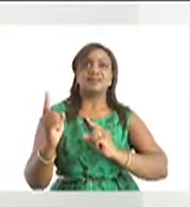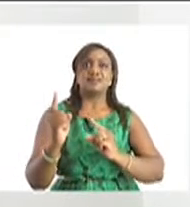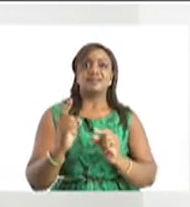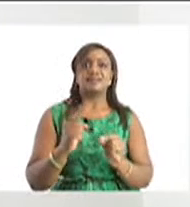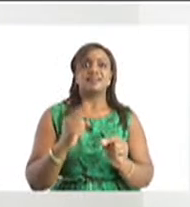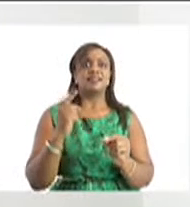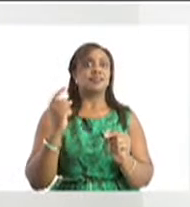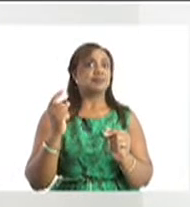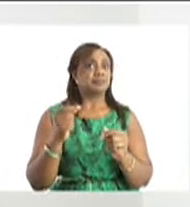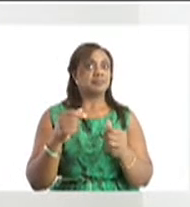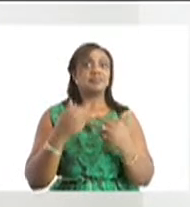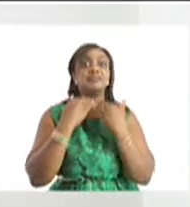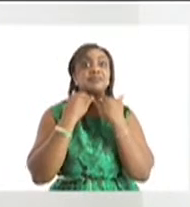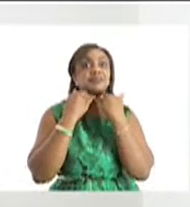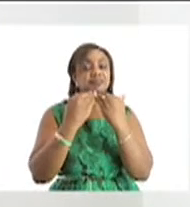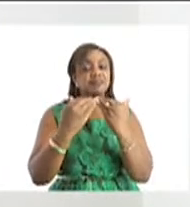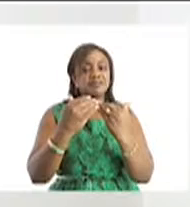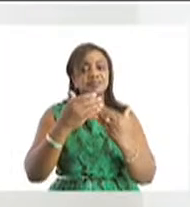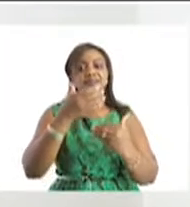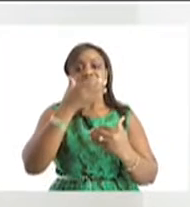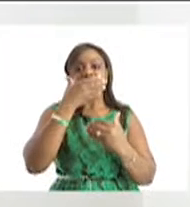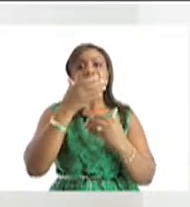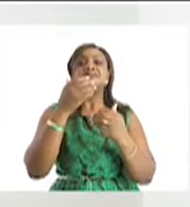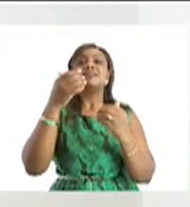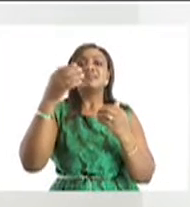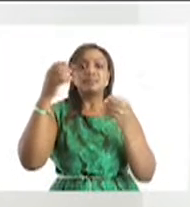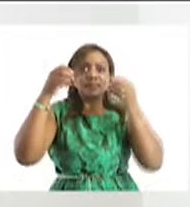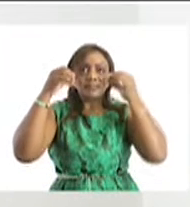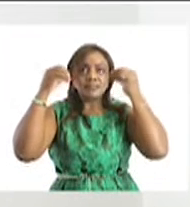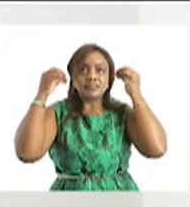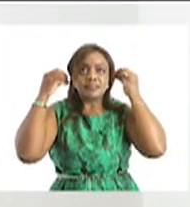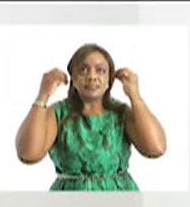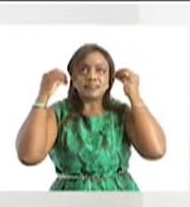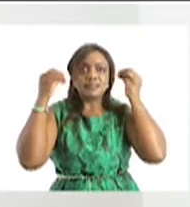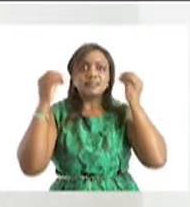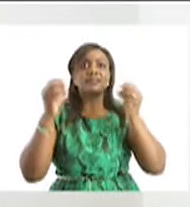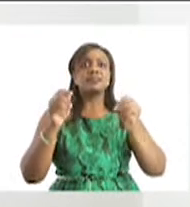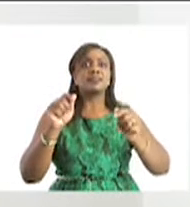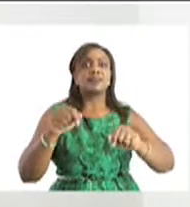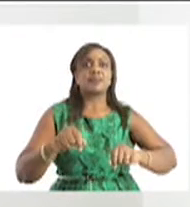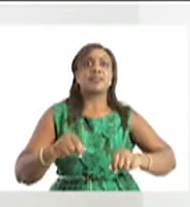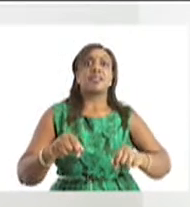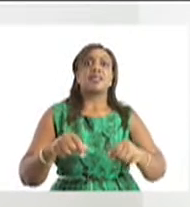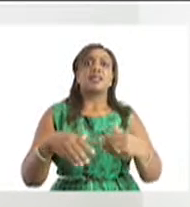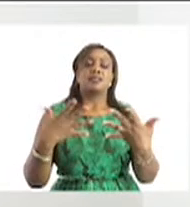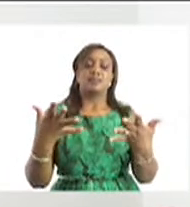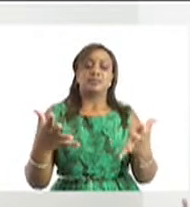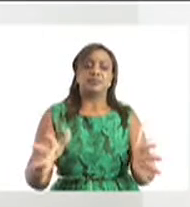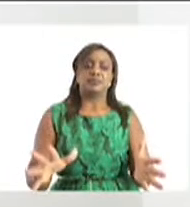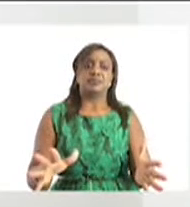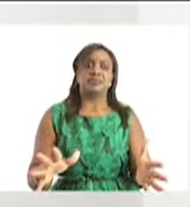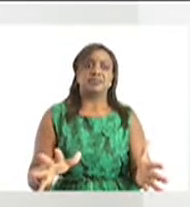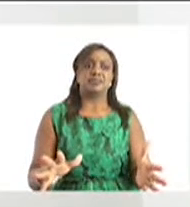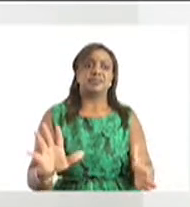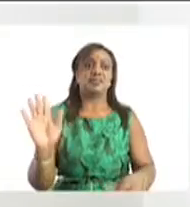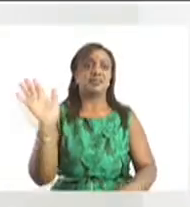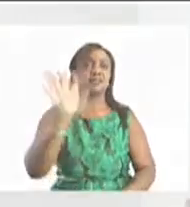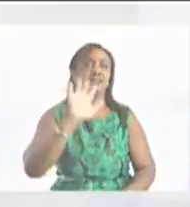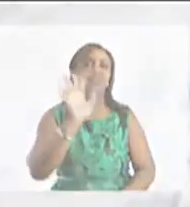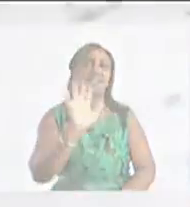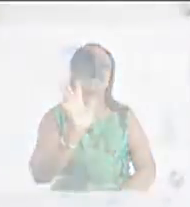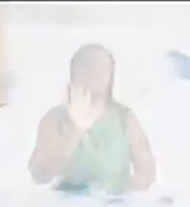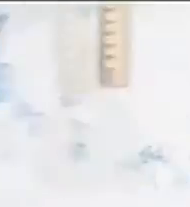Always wear a mask in public. And from us in the studio, until next time,